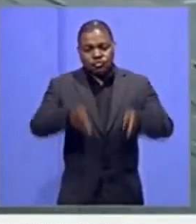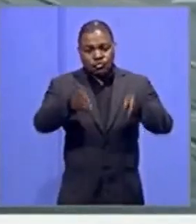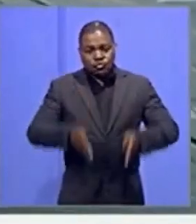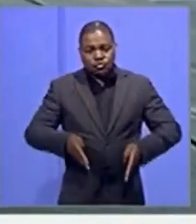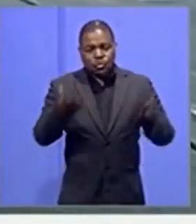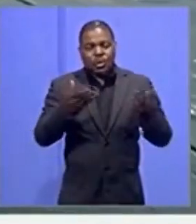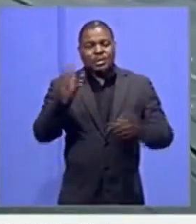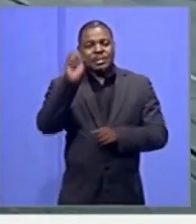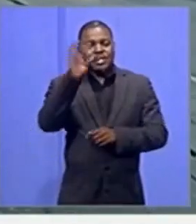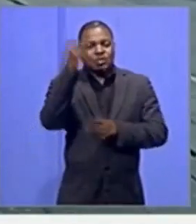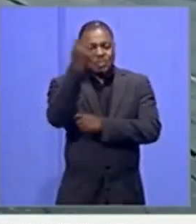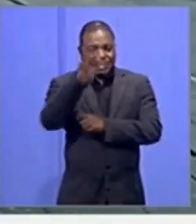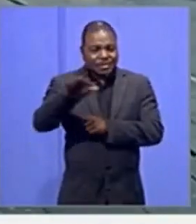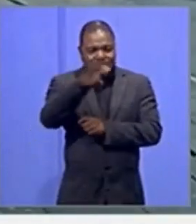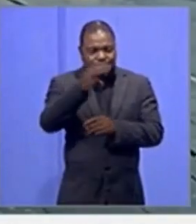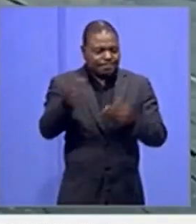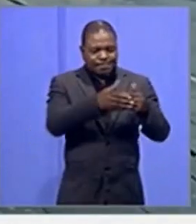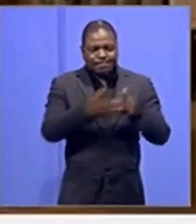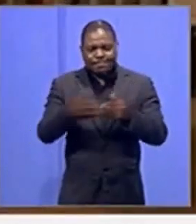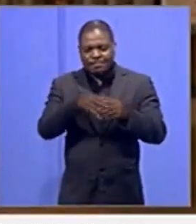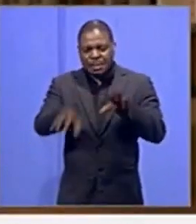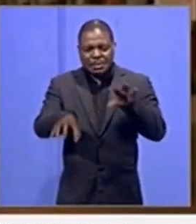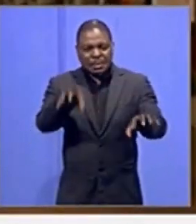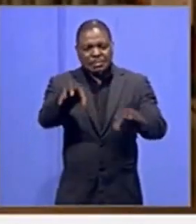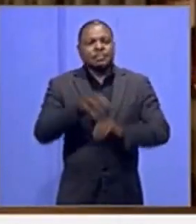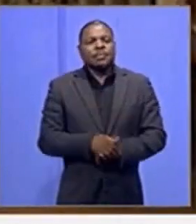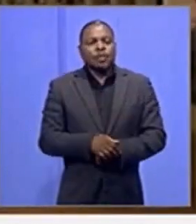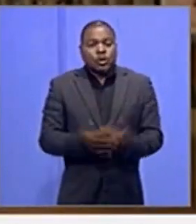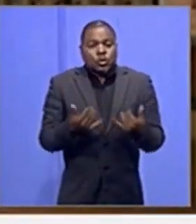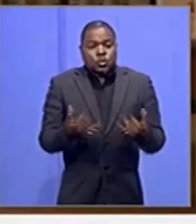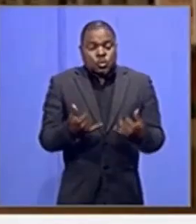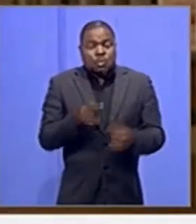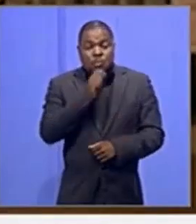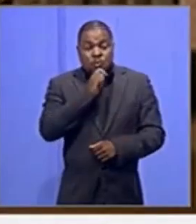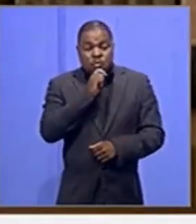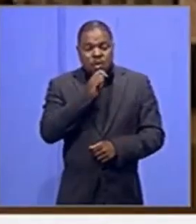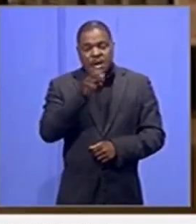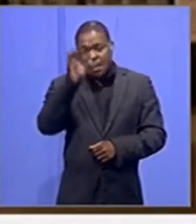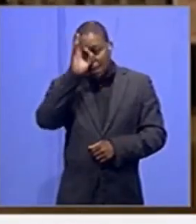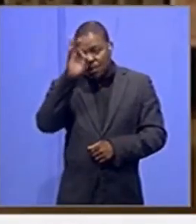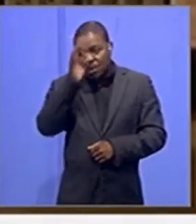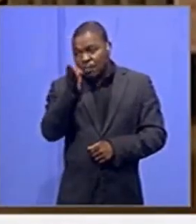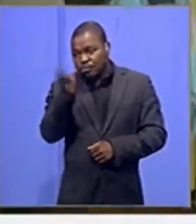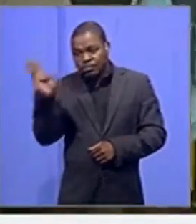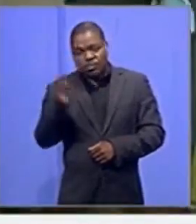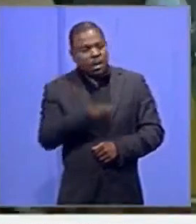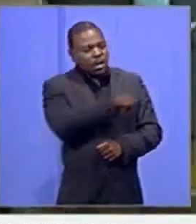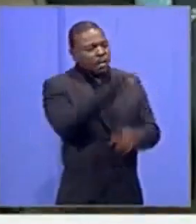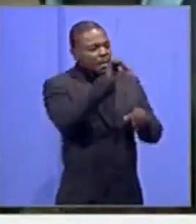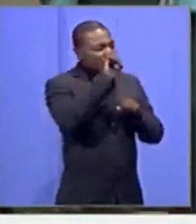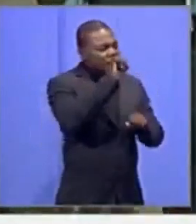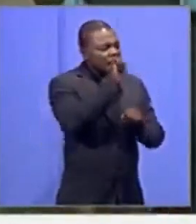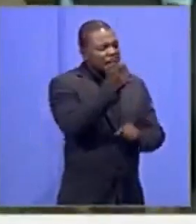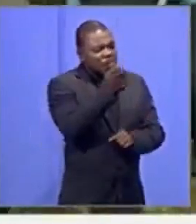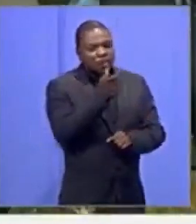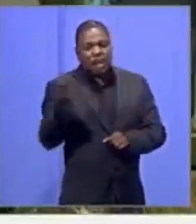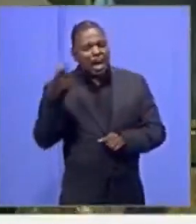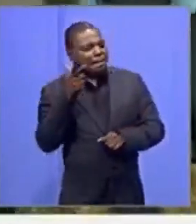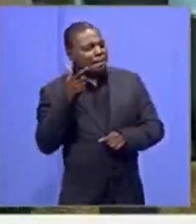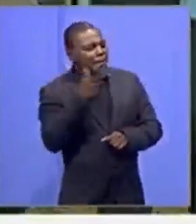wa Seshego di be di thibilwe. Pejana mesong ye, maphodisa a thuntšhitše baepelaetši ba mmalwa ka dikolo